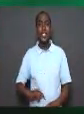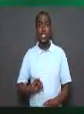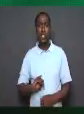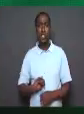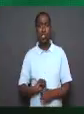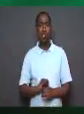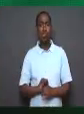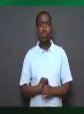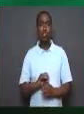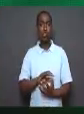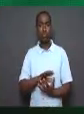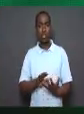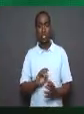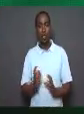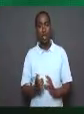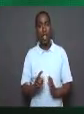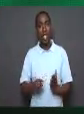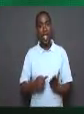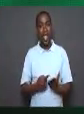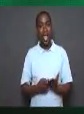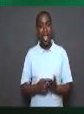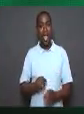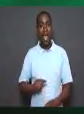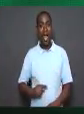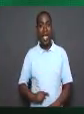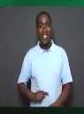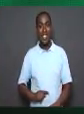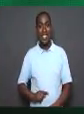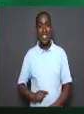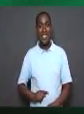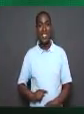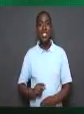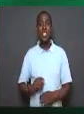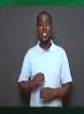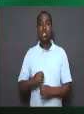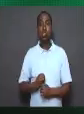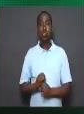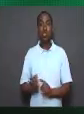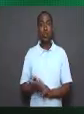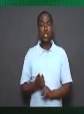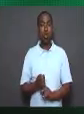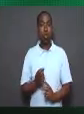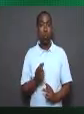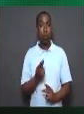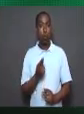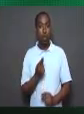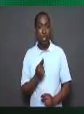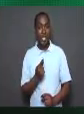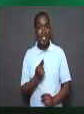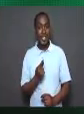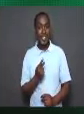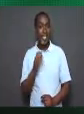These gastric juices consist of protease enzymes,